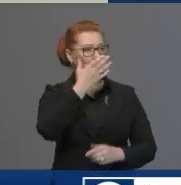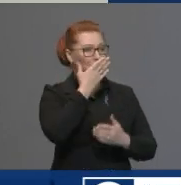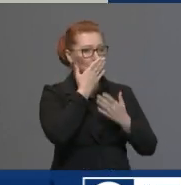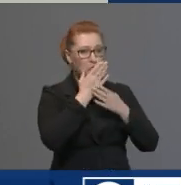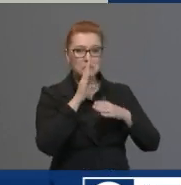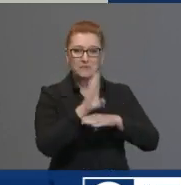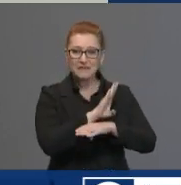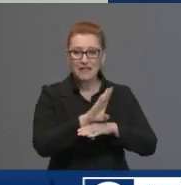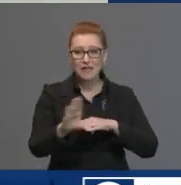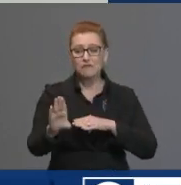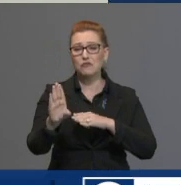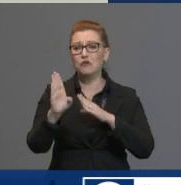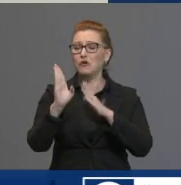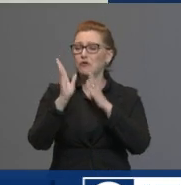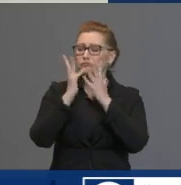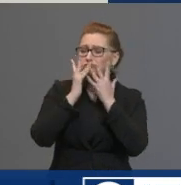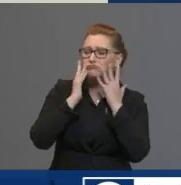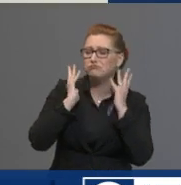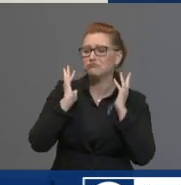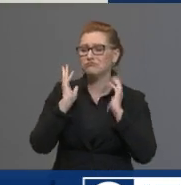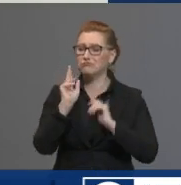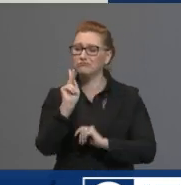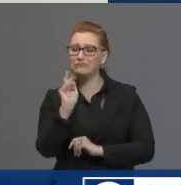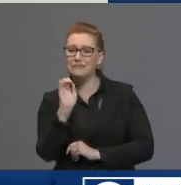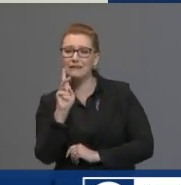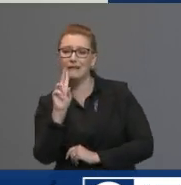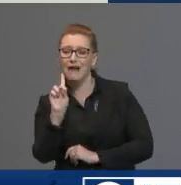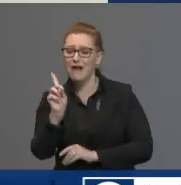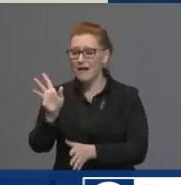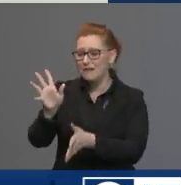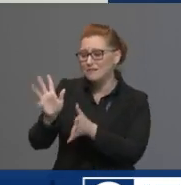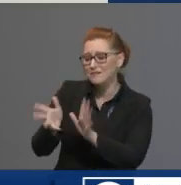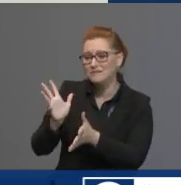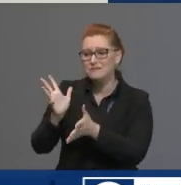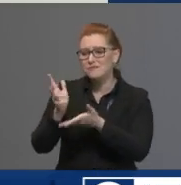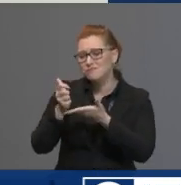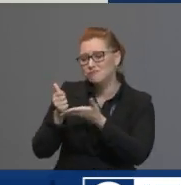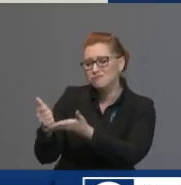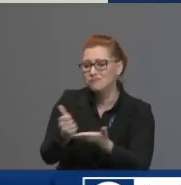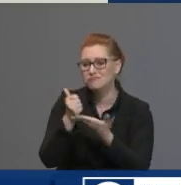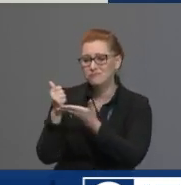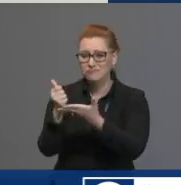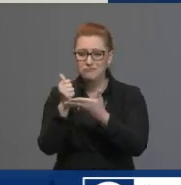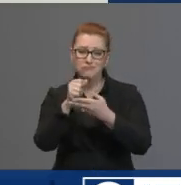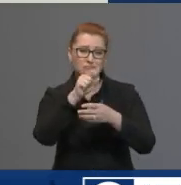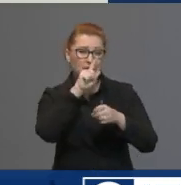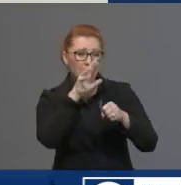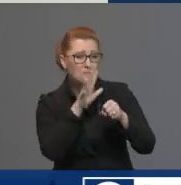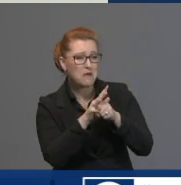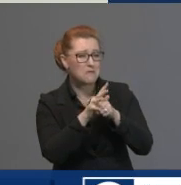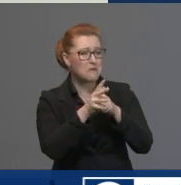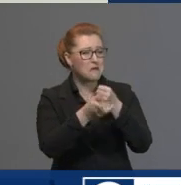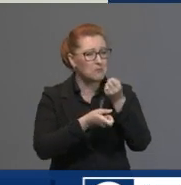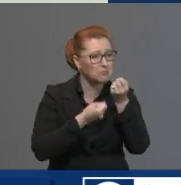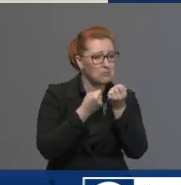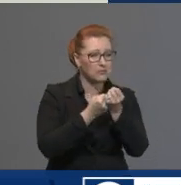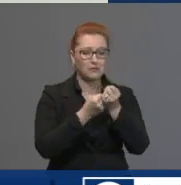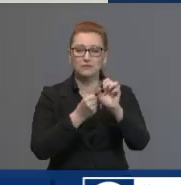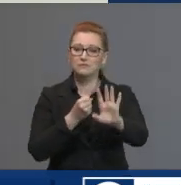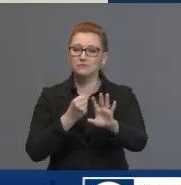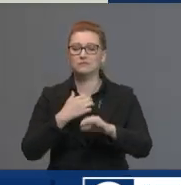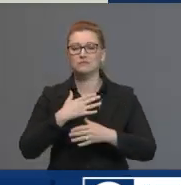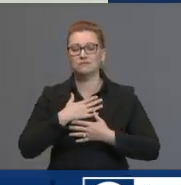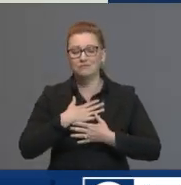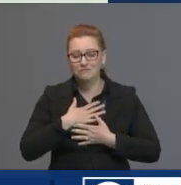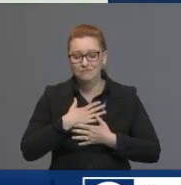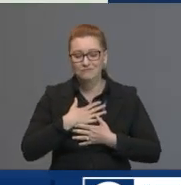behavior, kindness, commitment, and I'm very grateful. I'm very